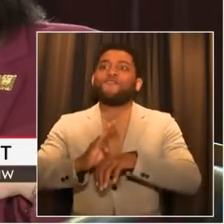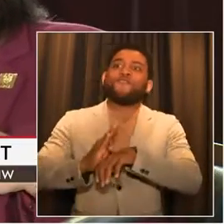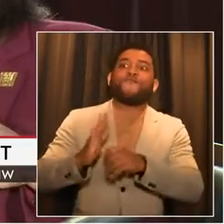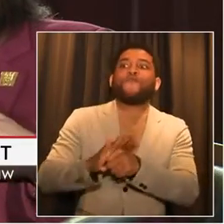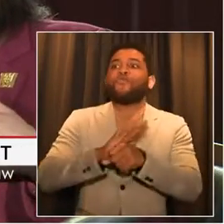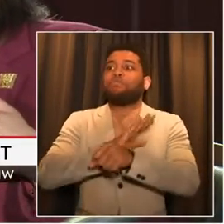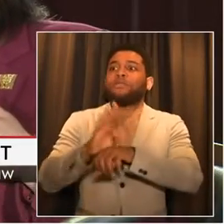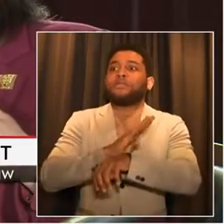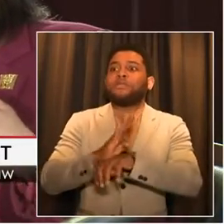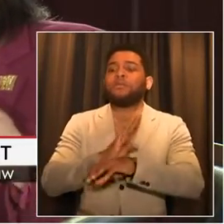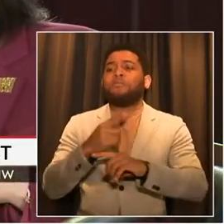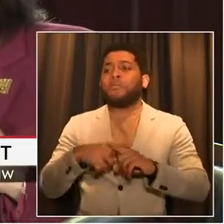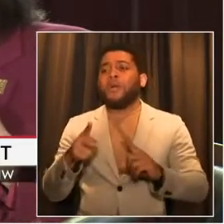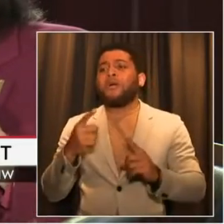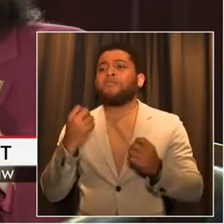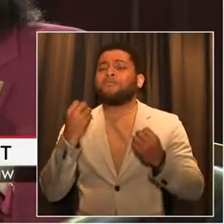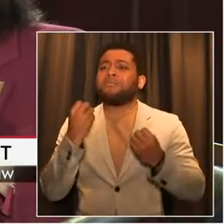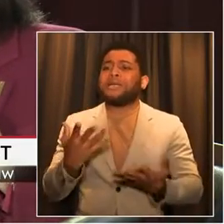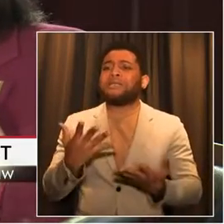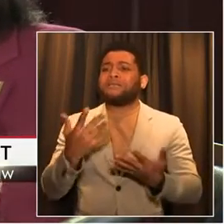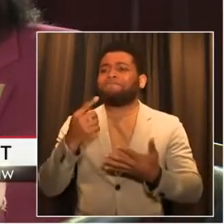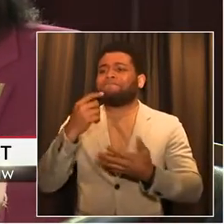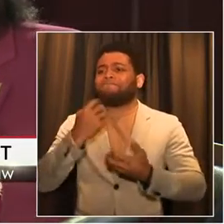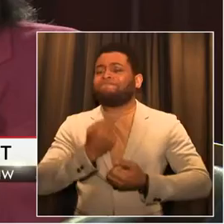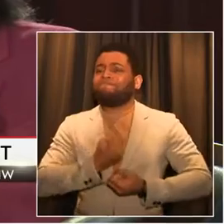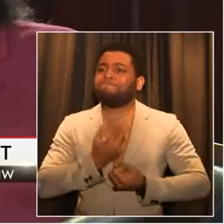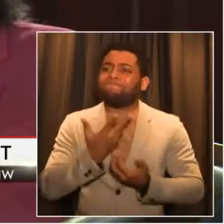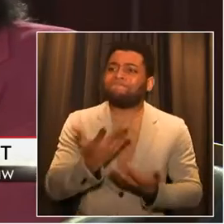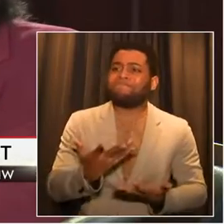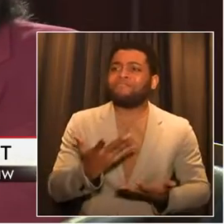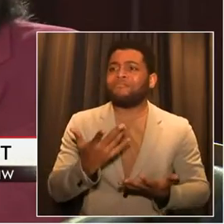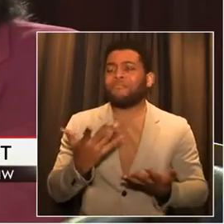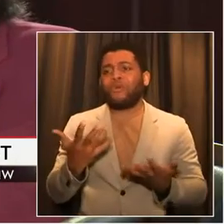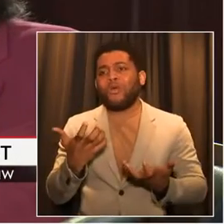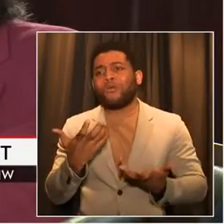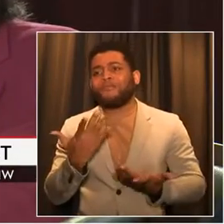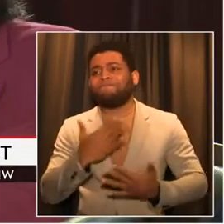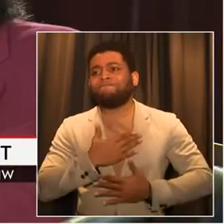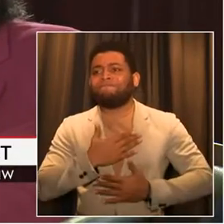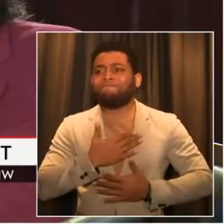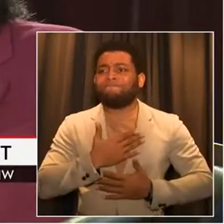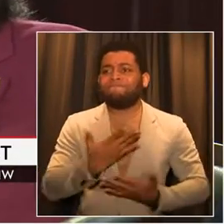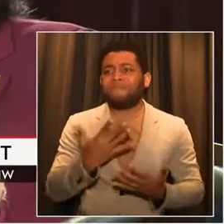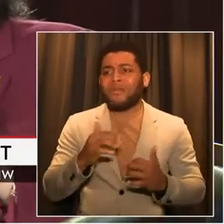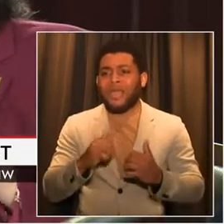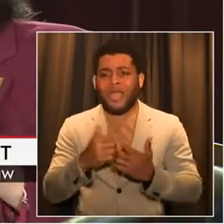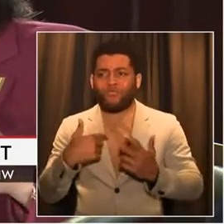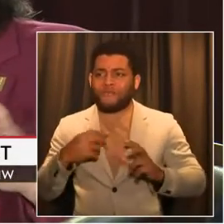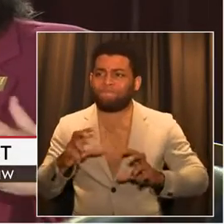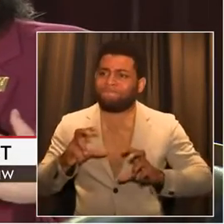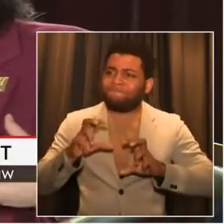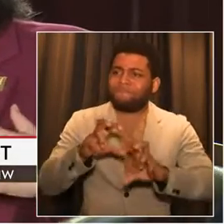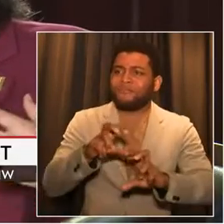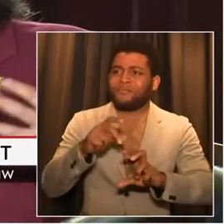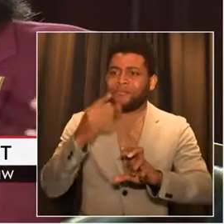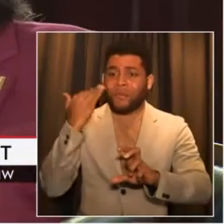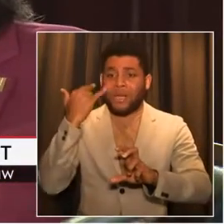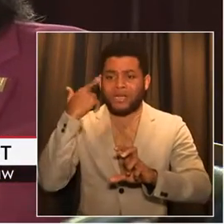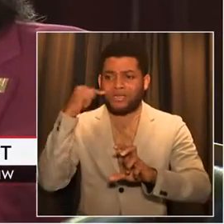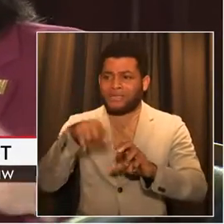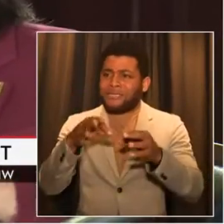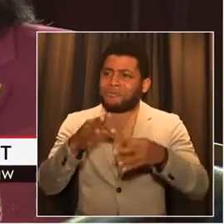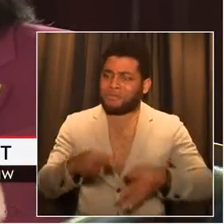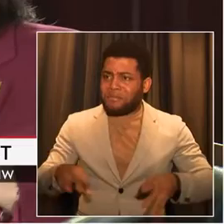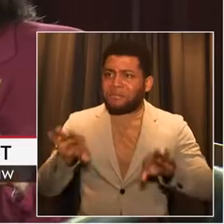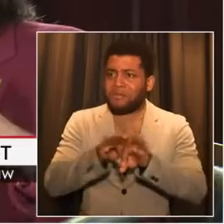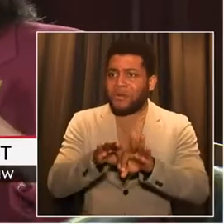expressed a desire to and a willingness to invest in this because it's so important to them. So I think that the task